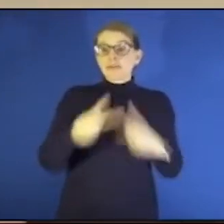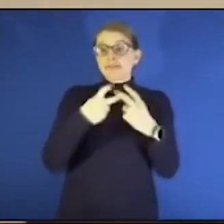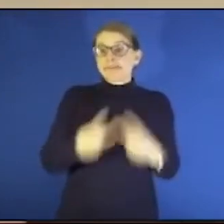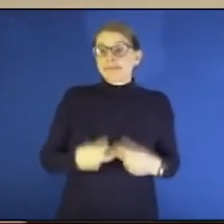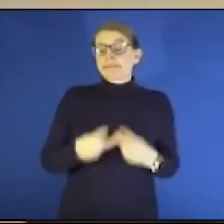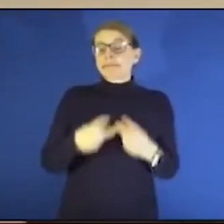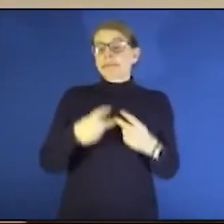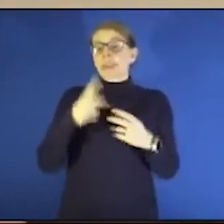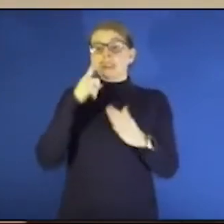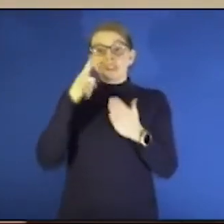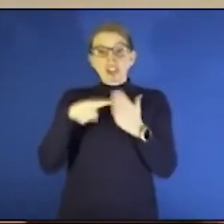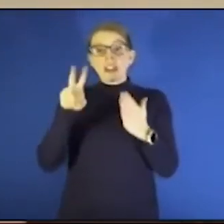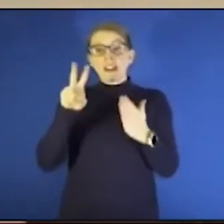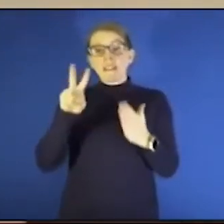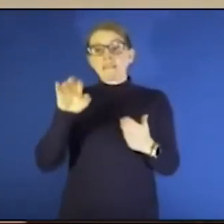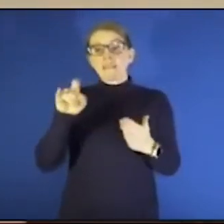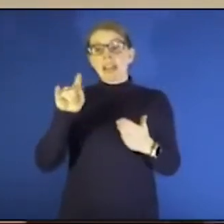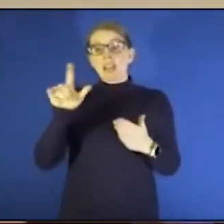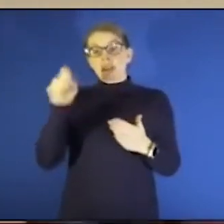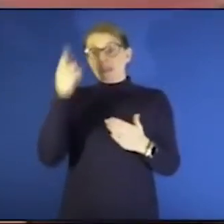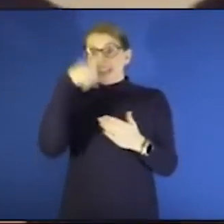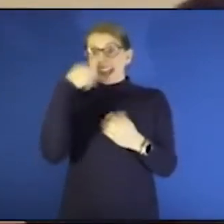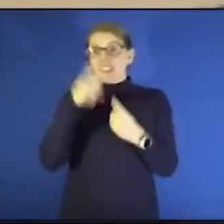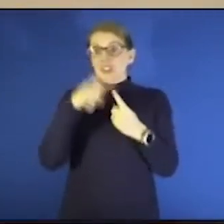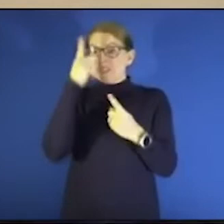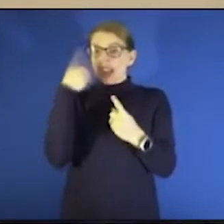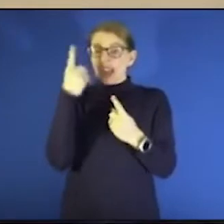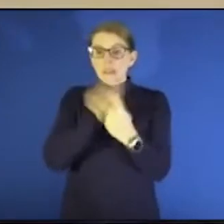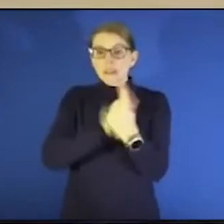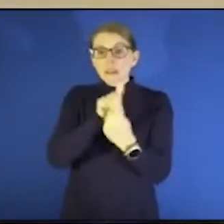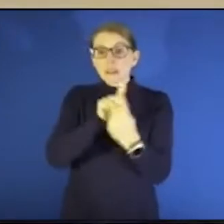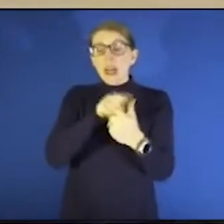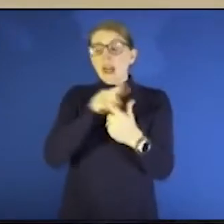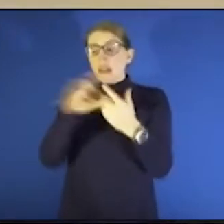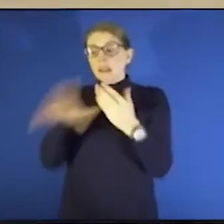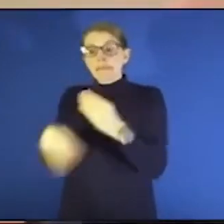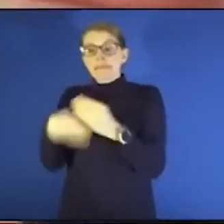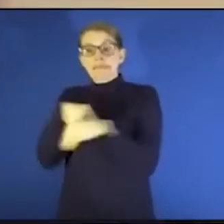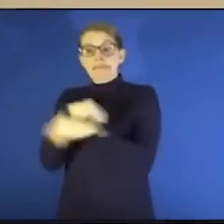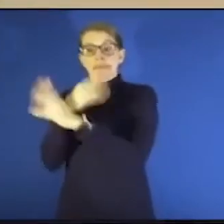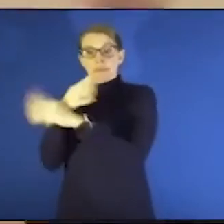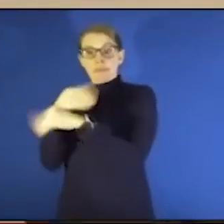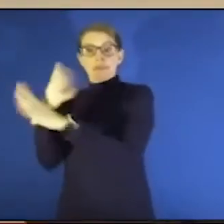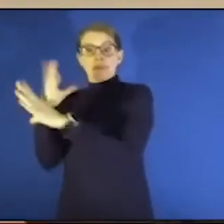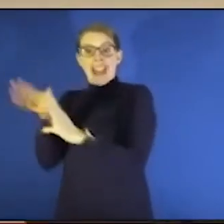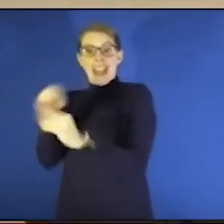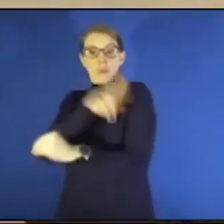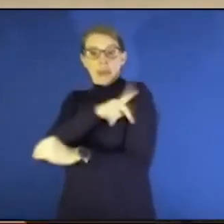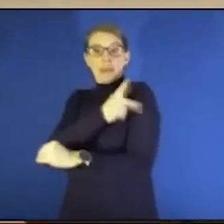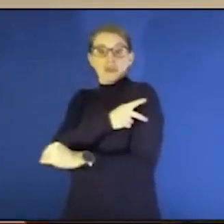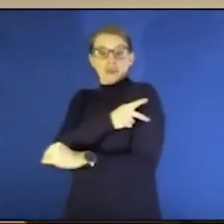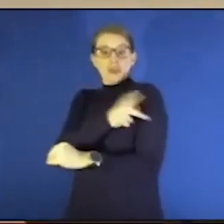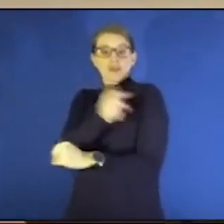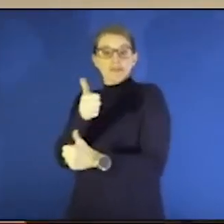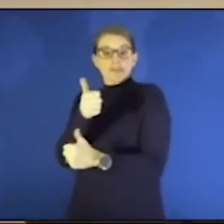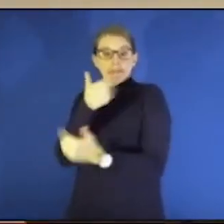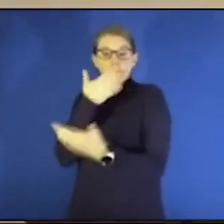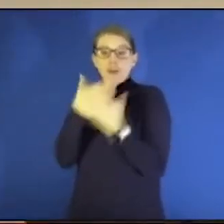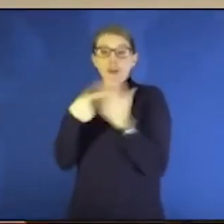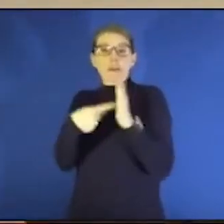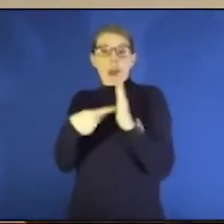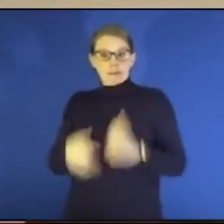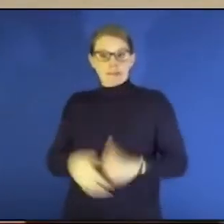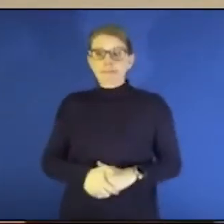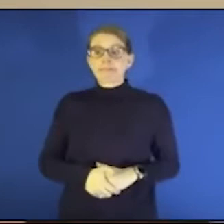vitals, to really see the kid, face to face, and then have subsequent follow-up outpatient via tele is a really great model as well. And